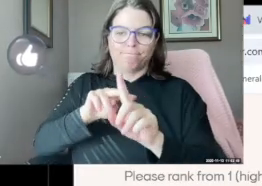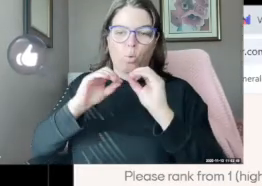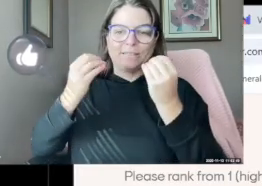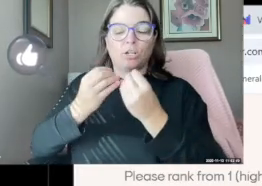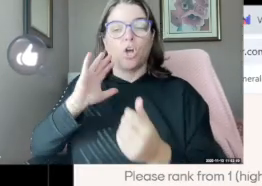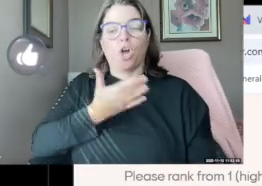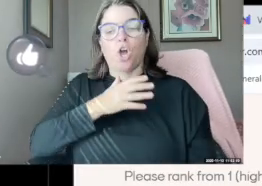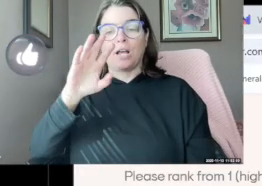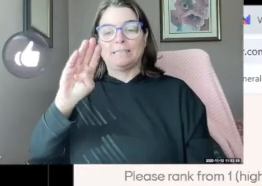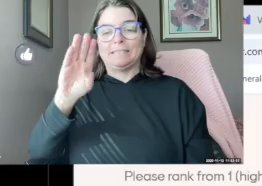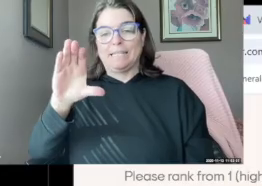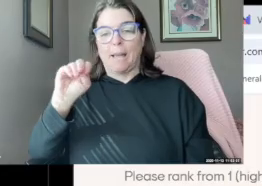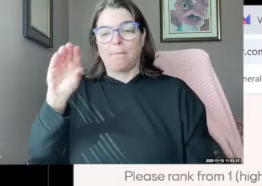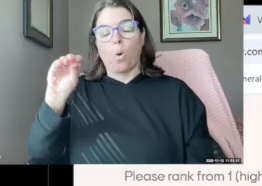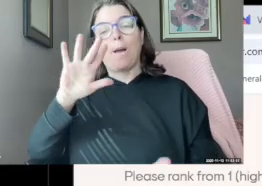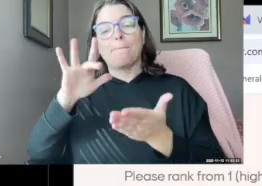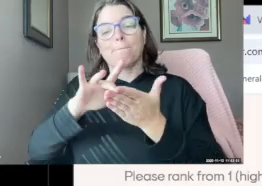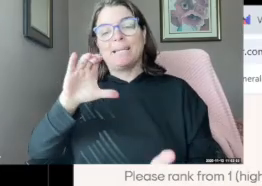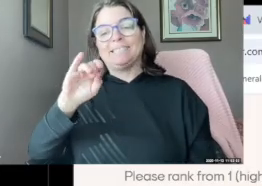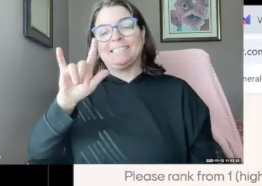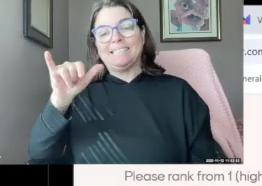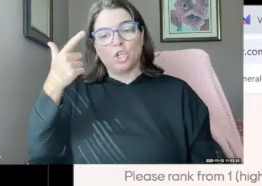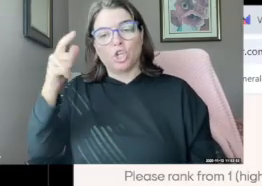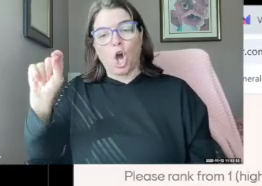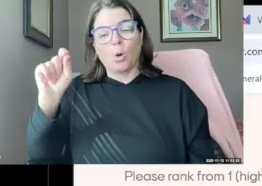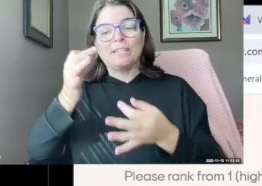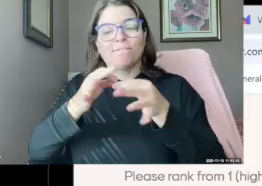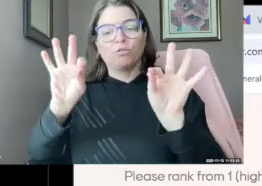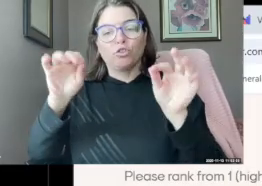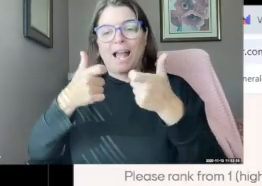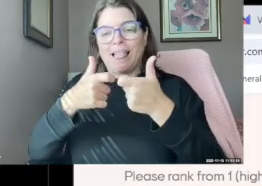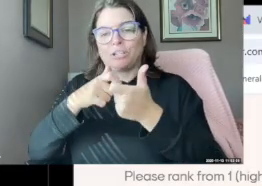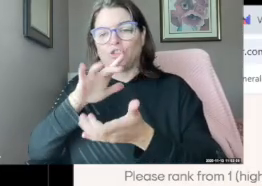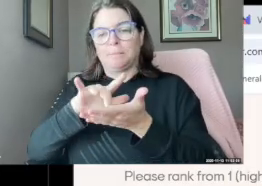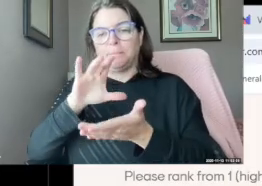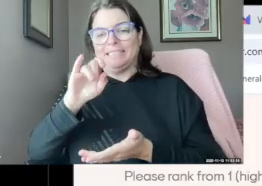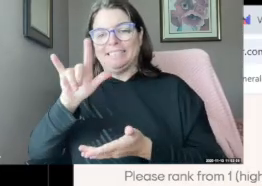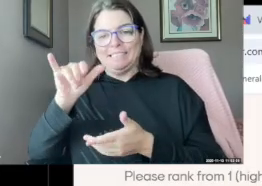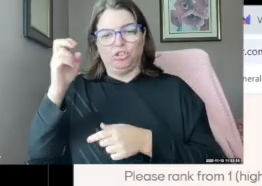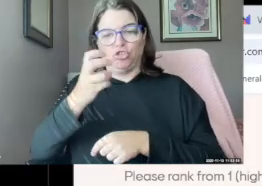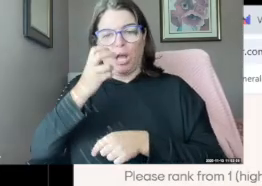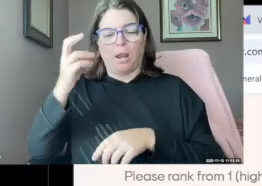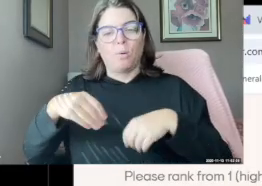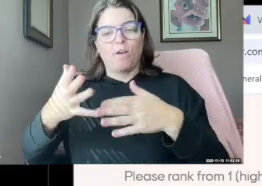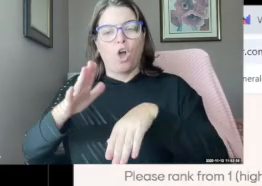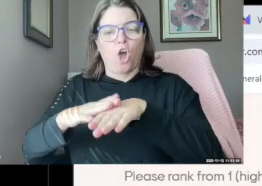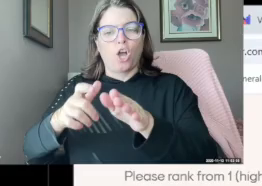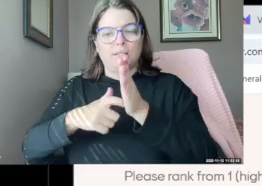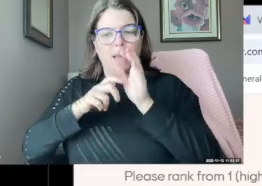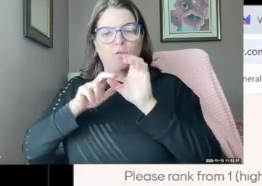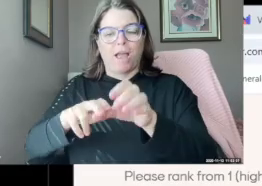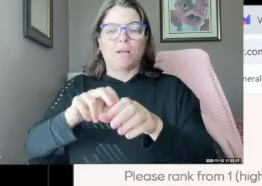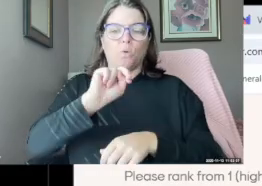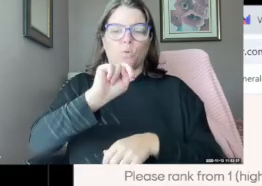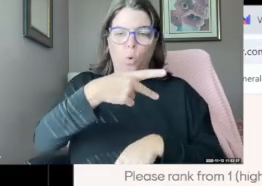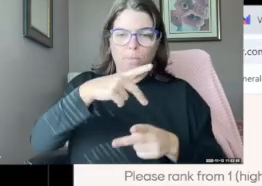those challenges, and we just want to uplift that from our end organizationally. So our CMO funded Mid-City Go project, it's a